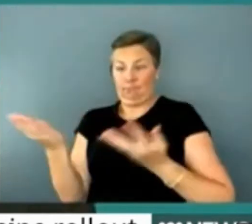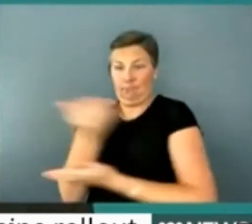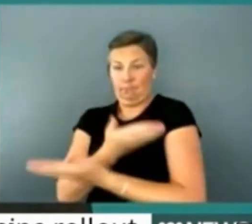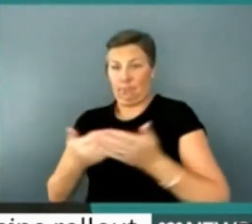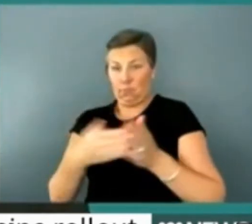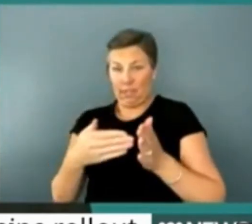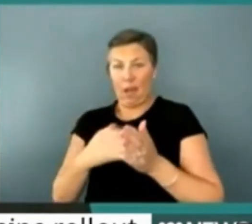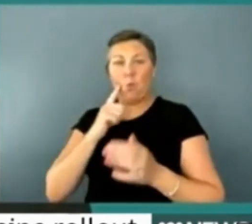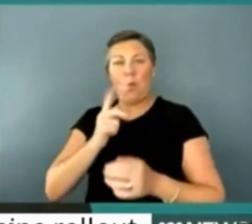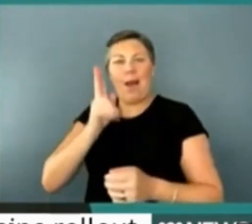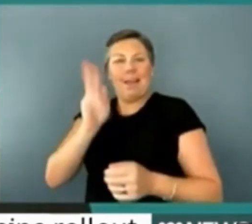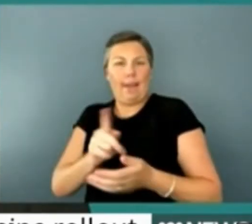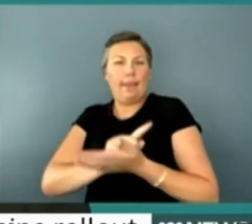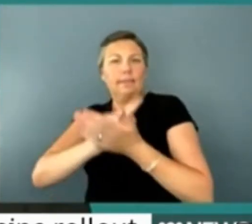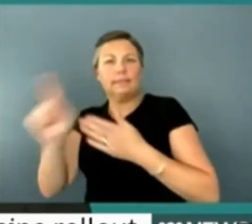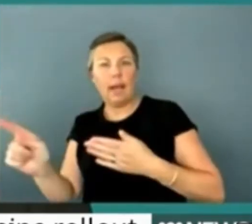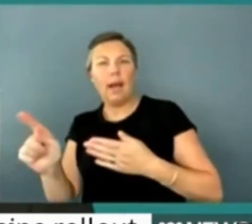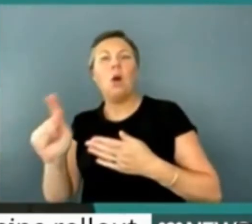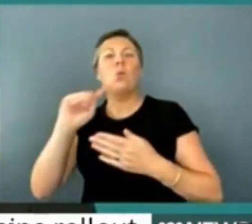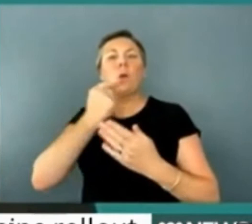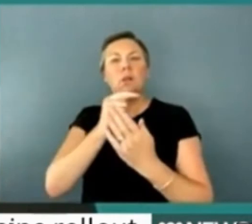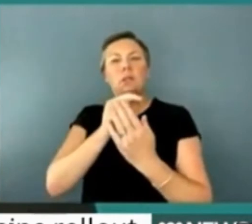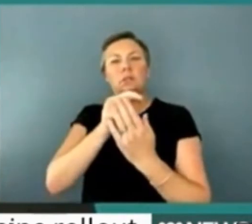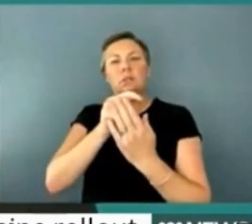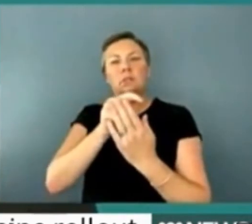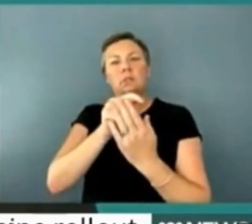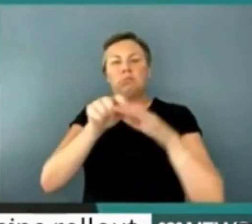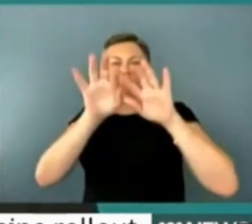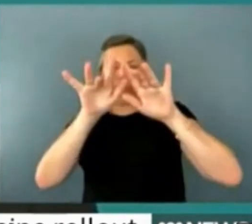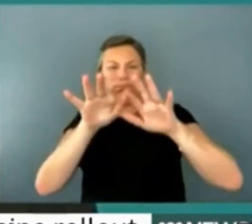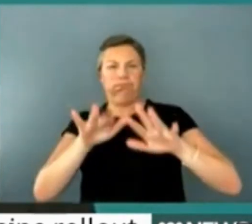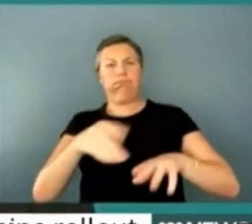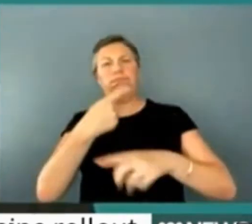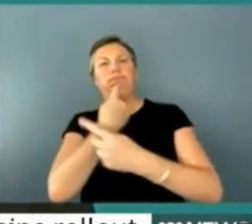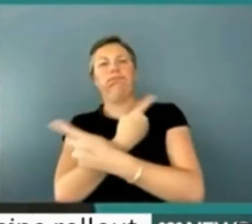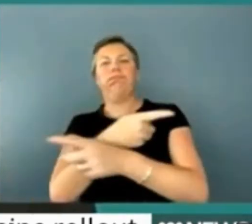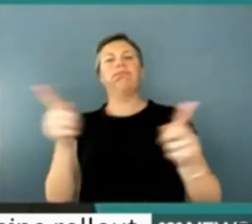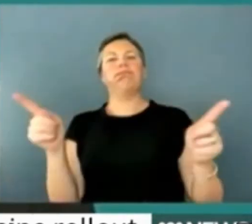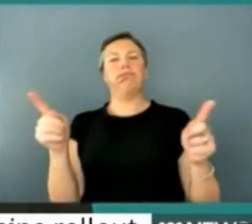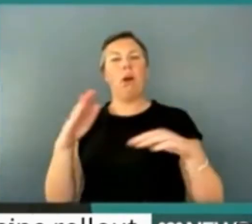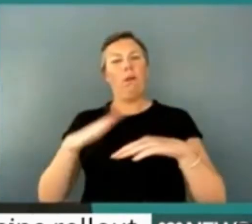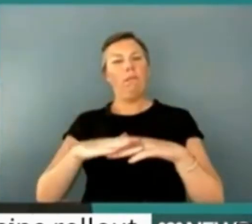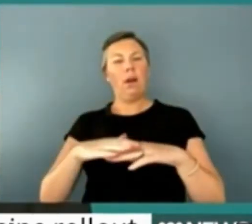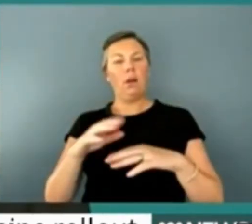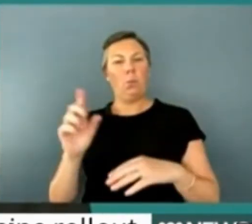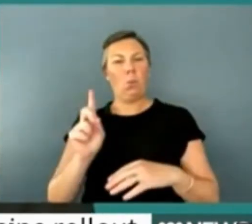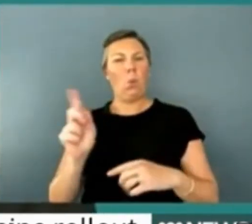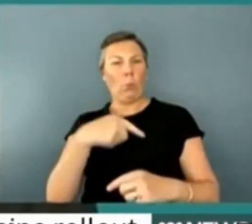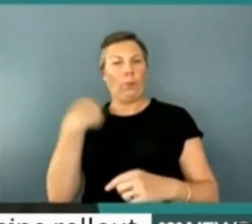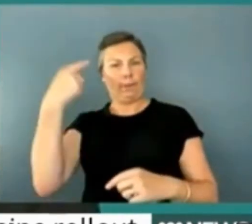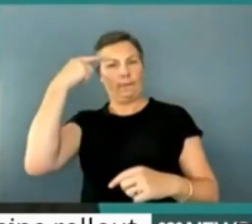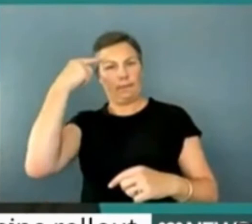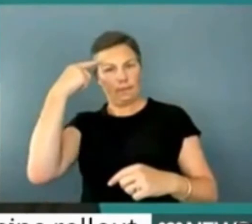that, and that will go into where we believe as a group of medical experts advising the National